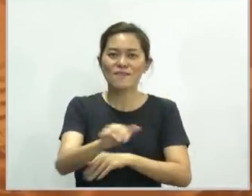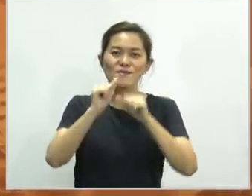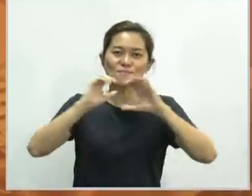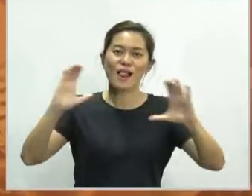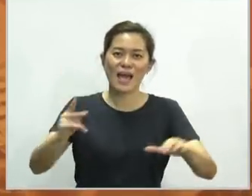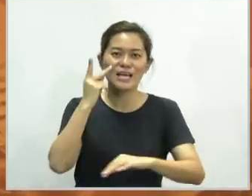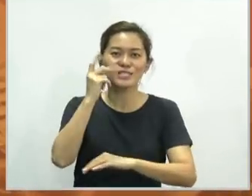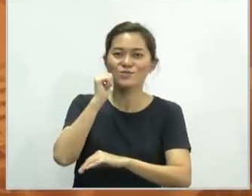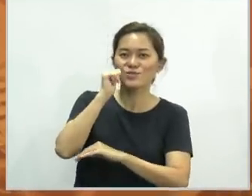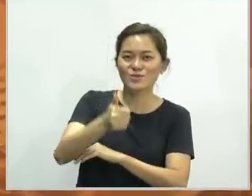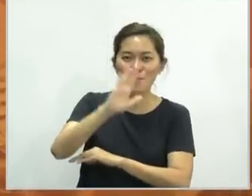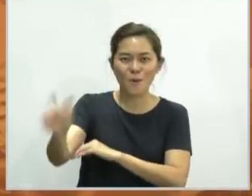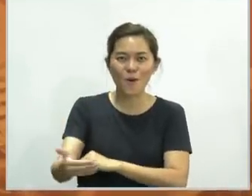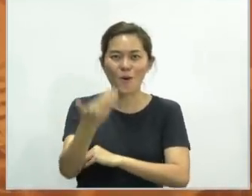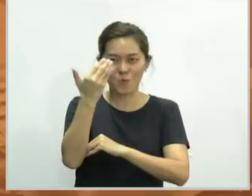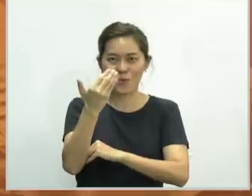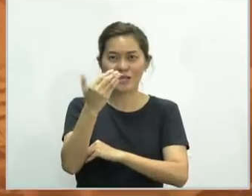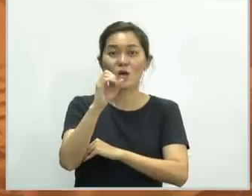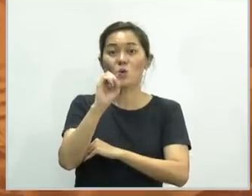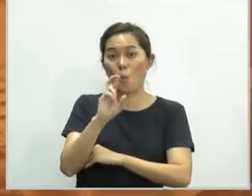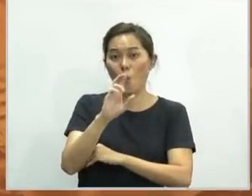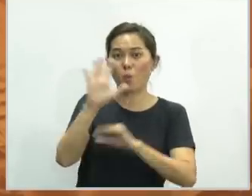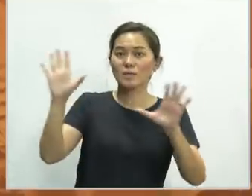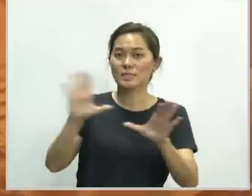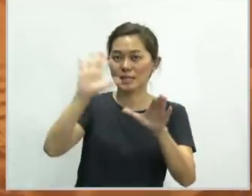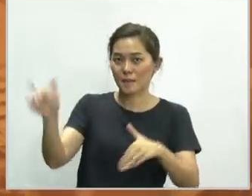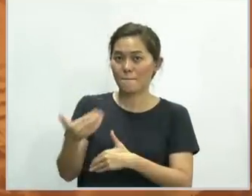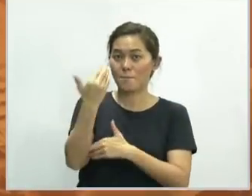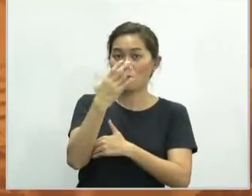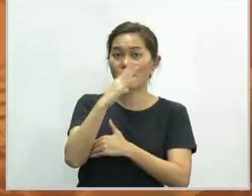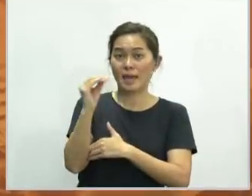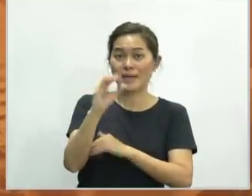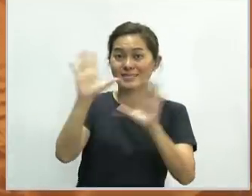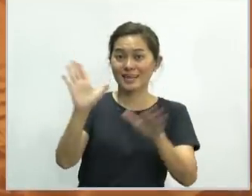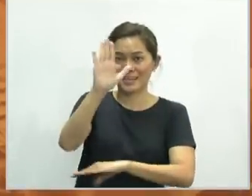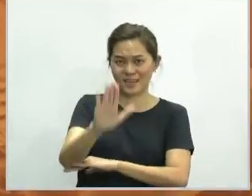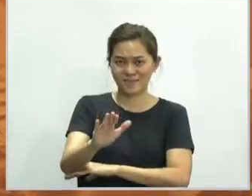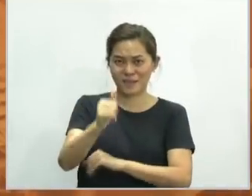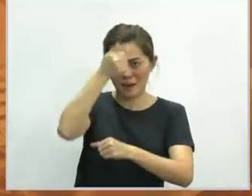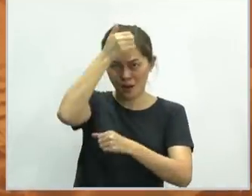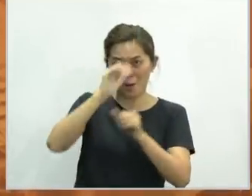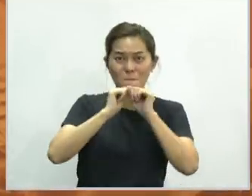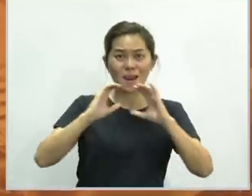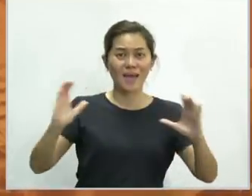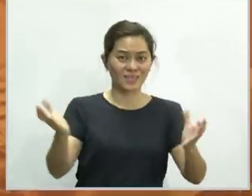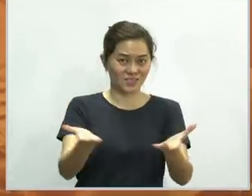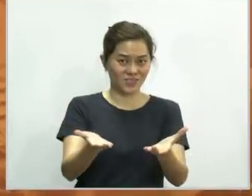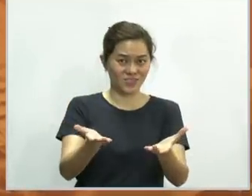See you tomorrow morning or Sunday morning and Sunday evening. God bless you.